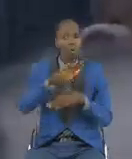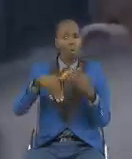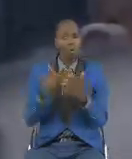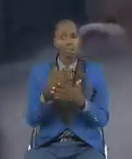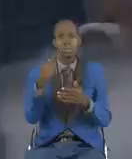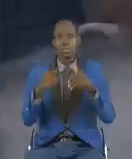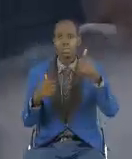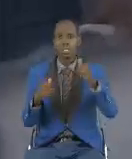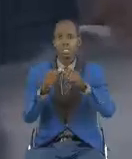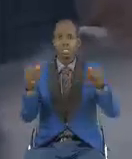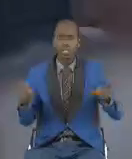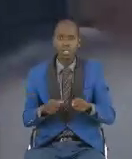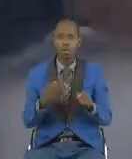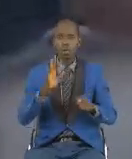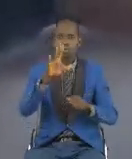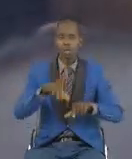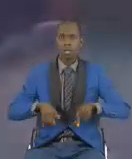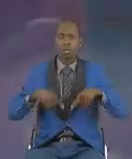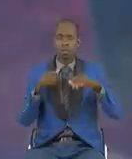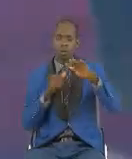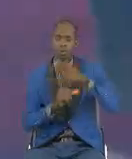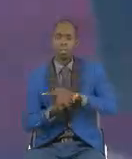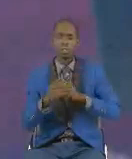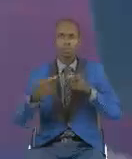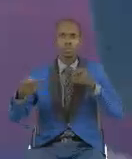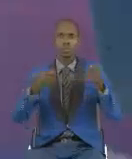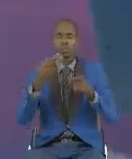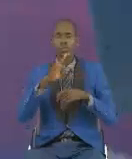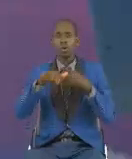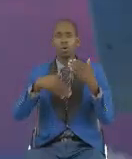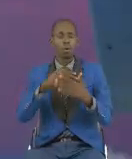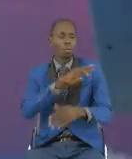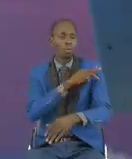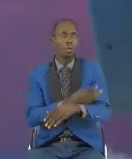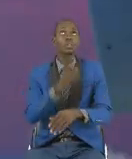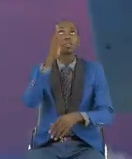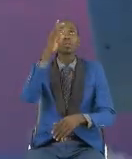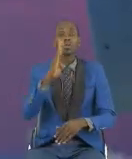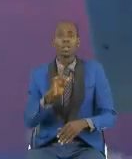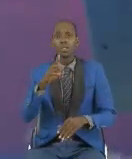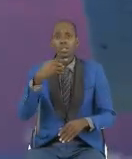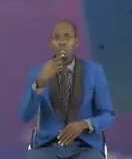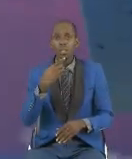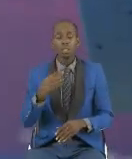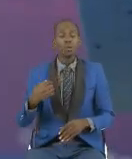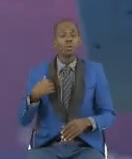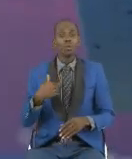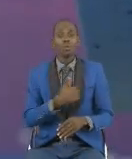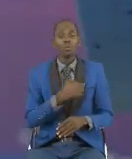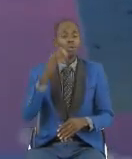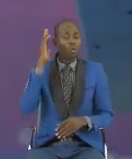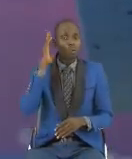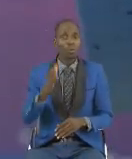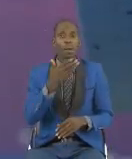your life under the control of the Almighty God, and you say, well, rather obey God